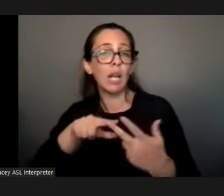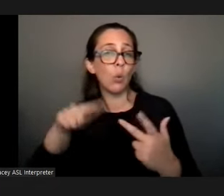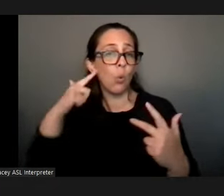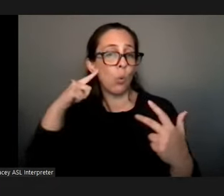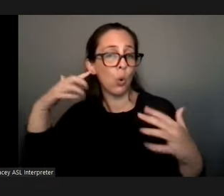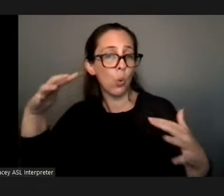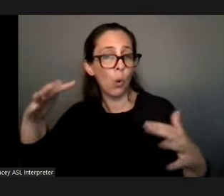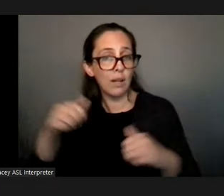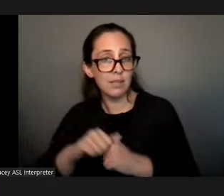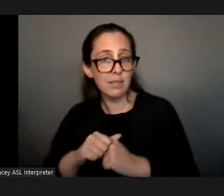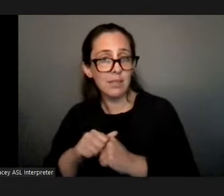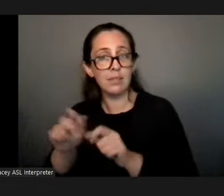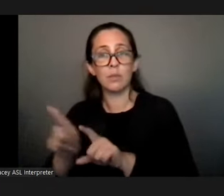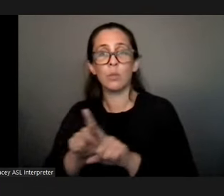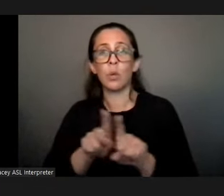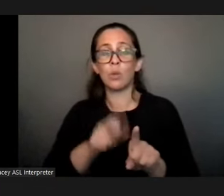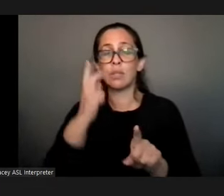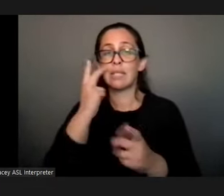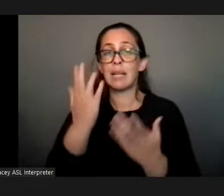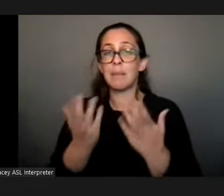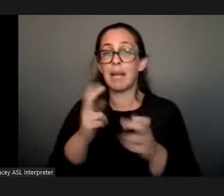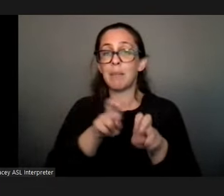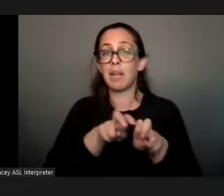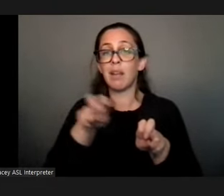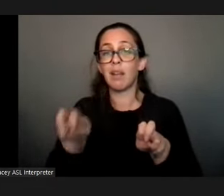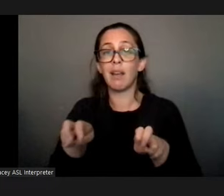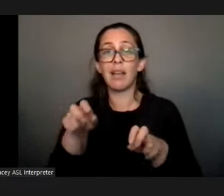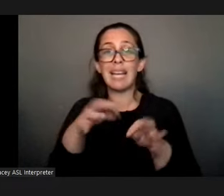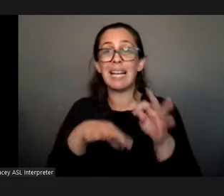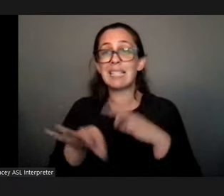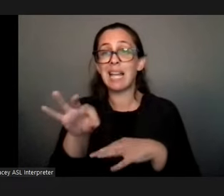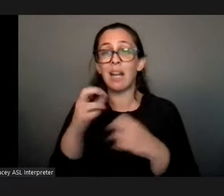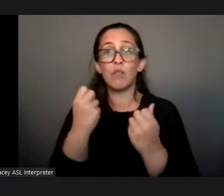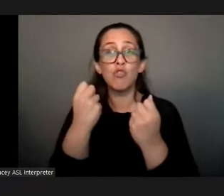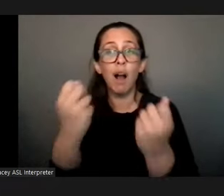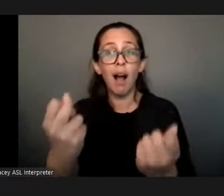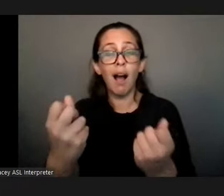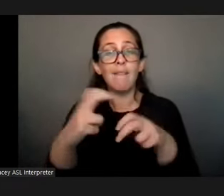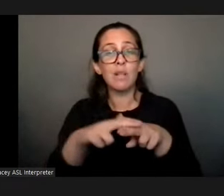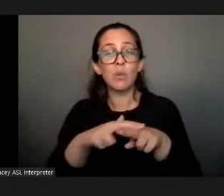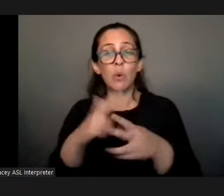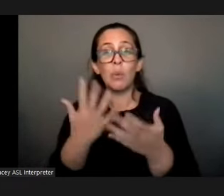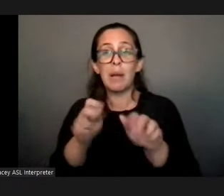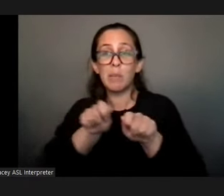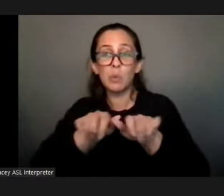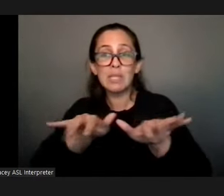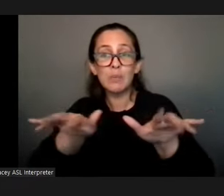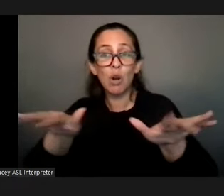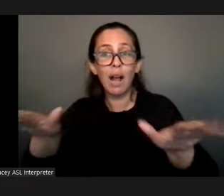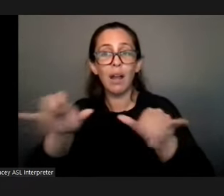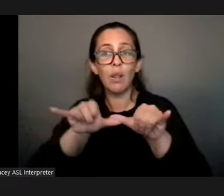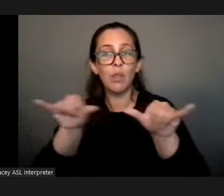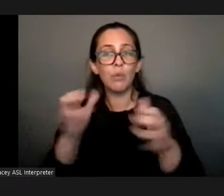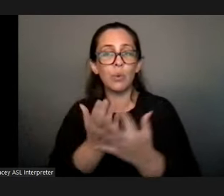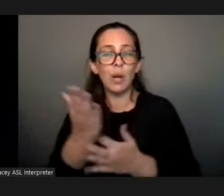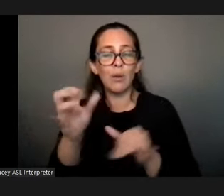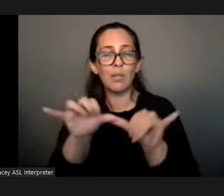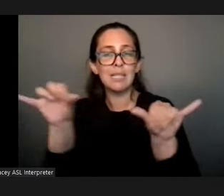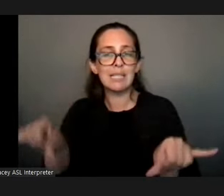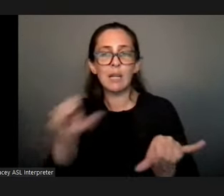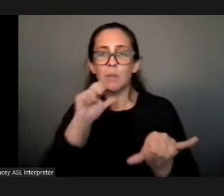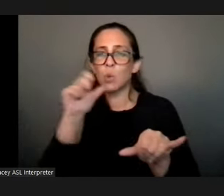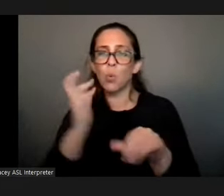also indicates that new transit passengers who may take transit rather than drive will be spread throughout the transit system and will not overcrowd any particular route or